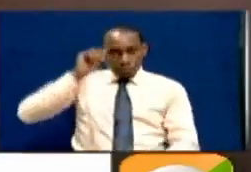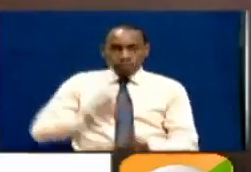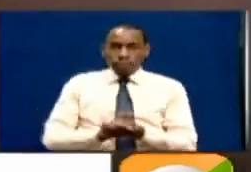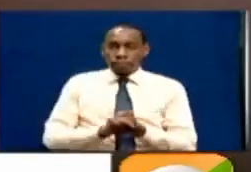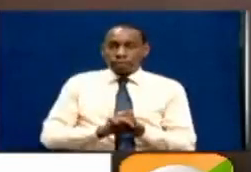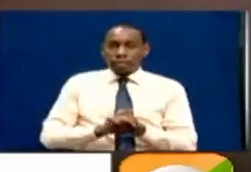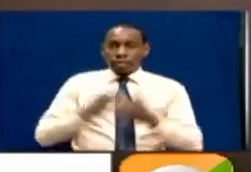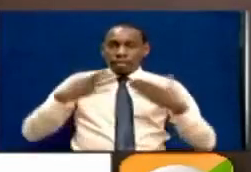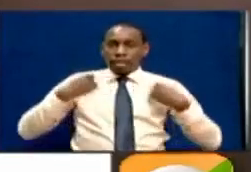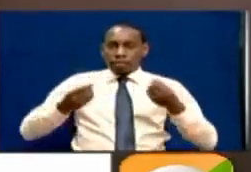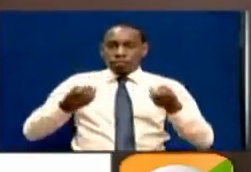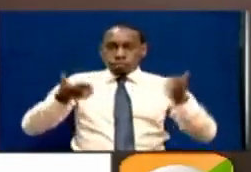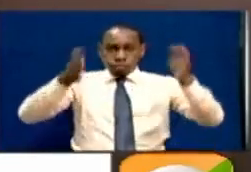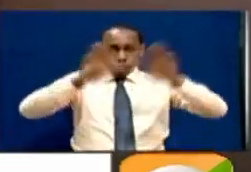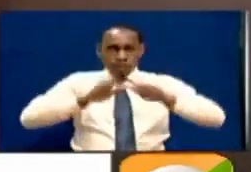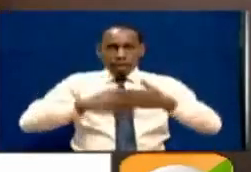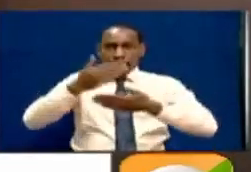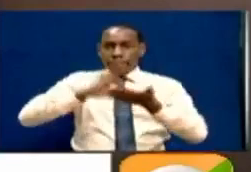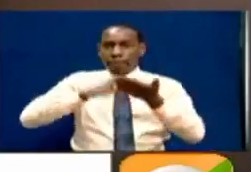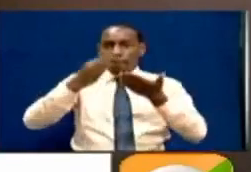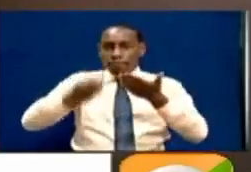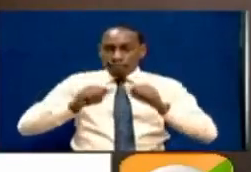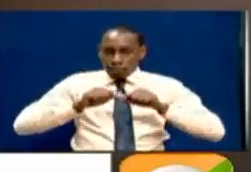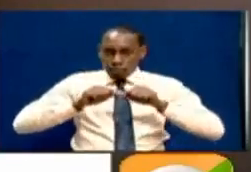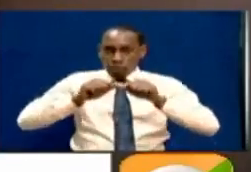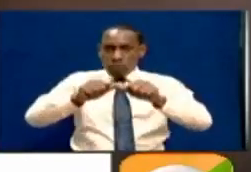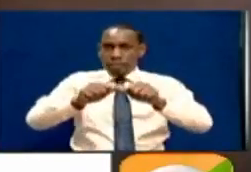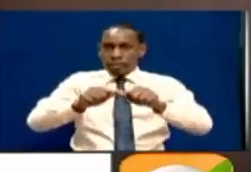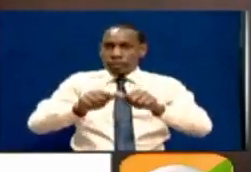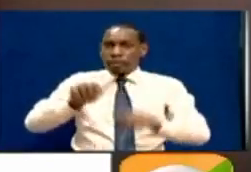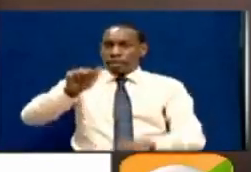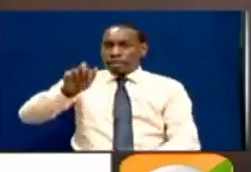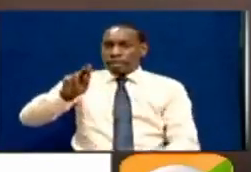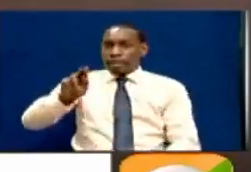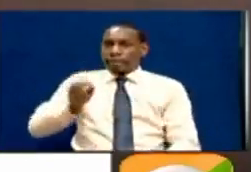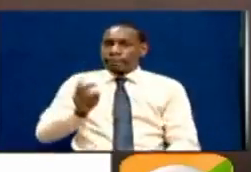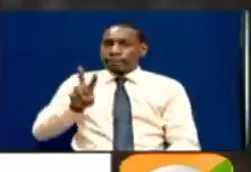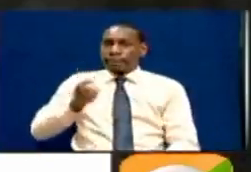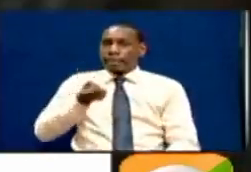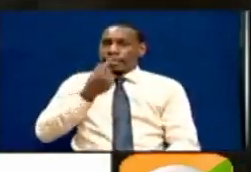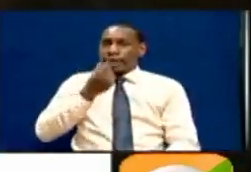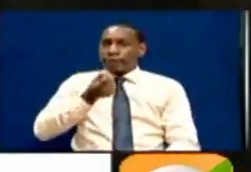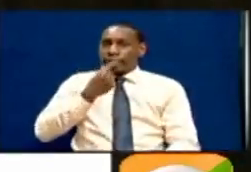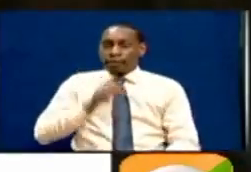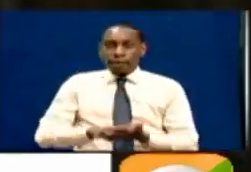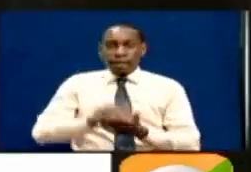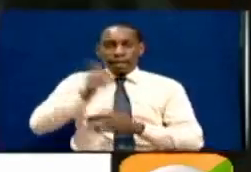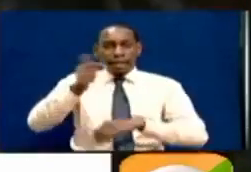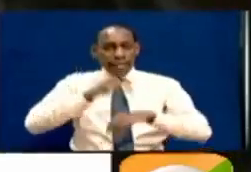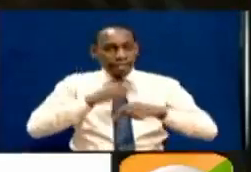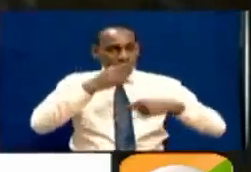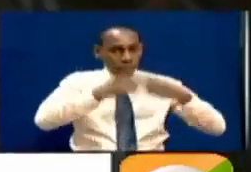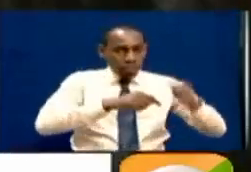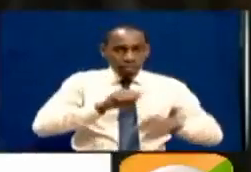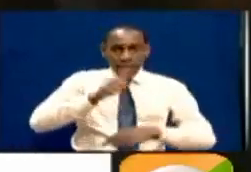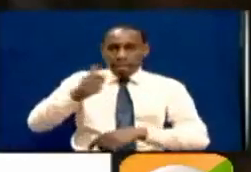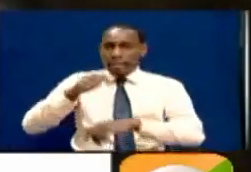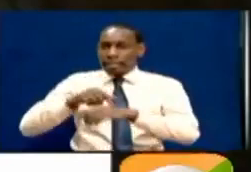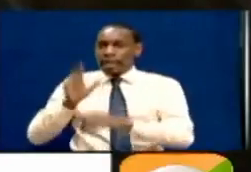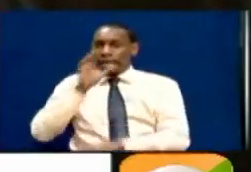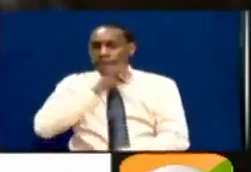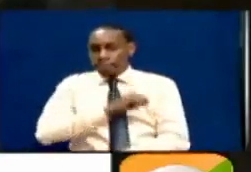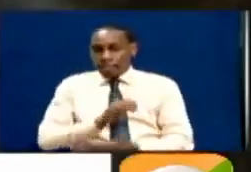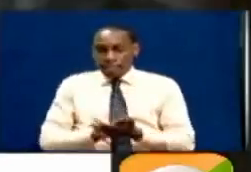took the downward spiral after he failed to consistently take his ARV pills. Zingine naweza tazingine amezi.